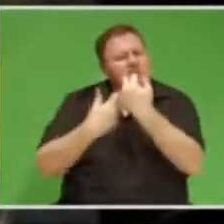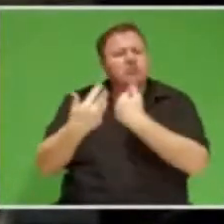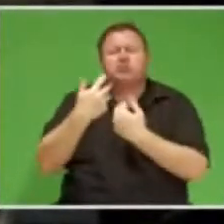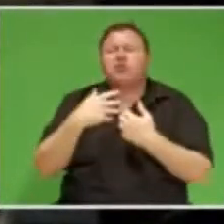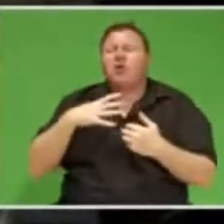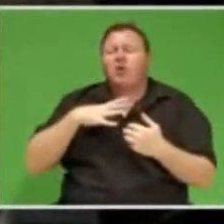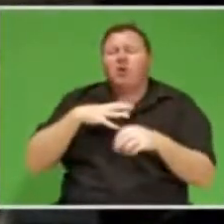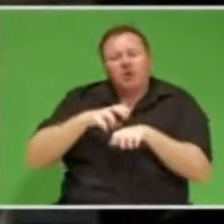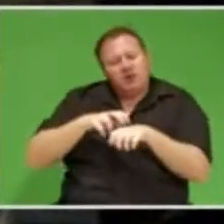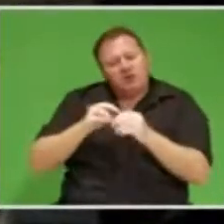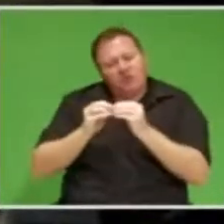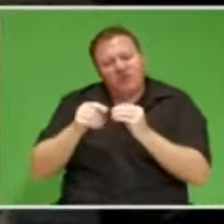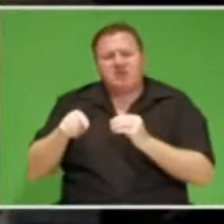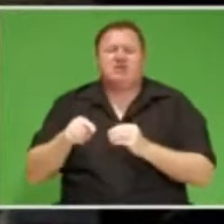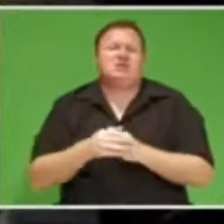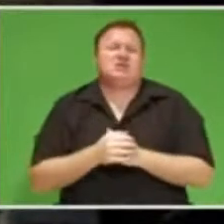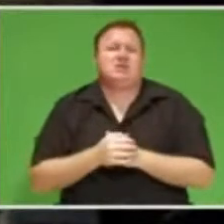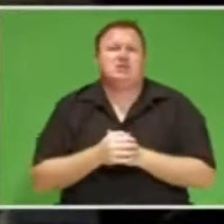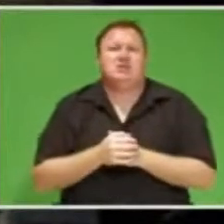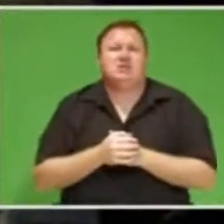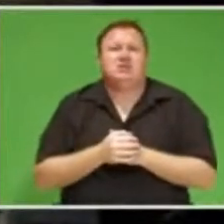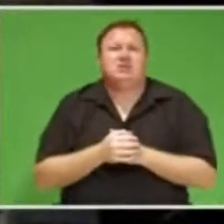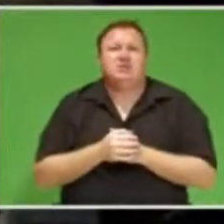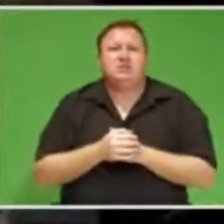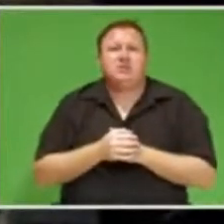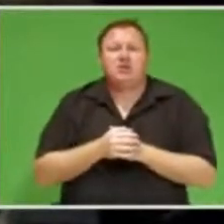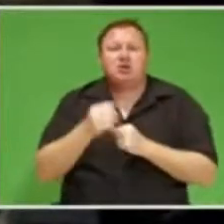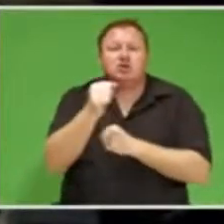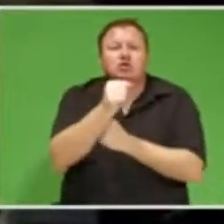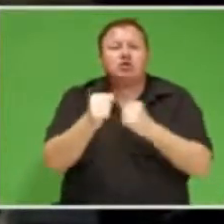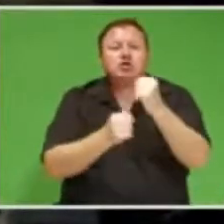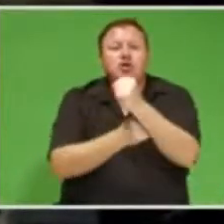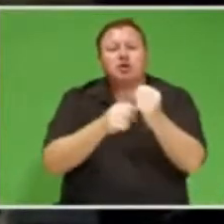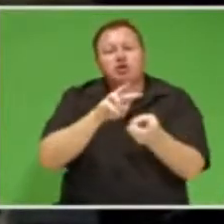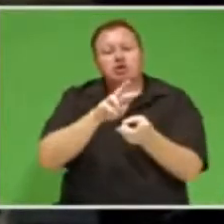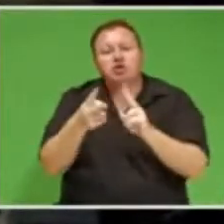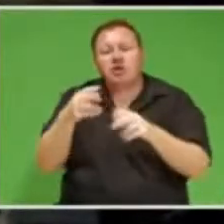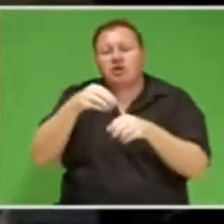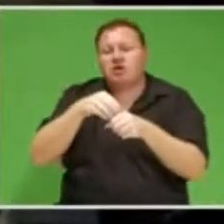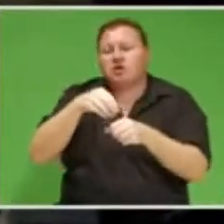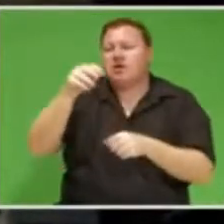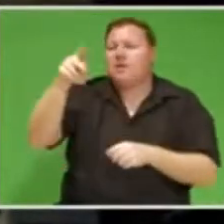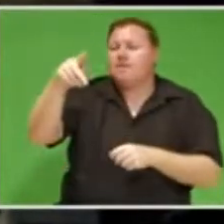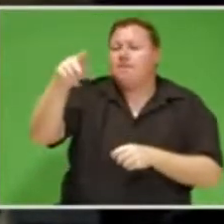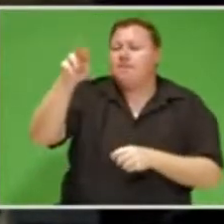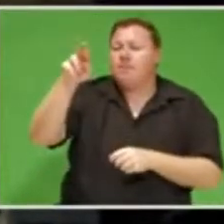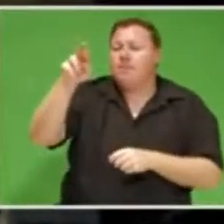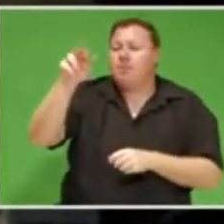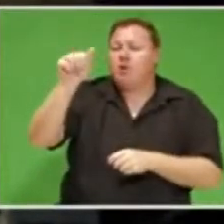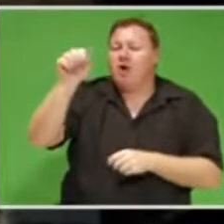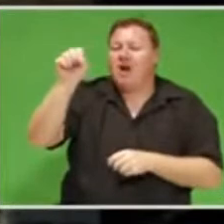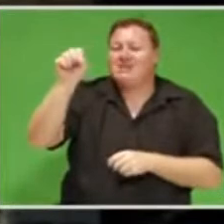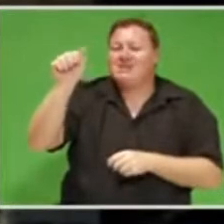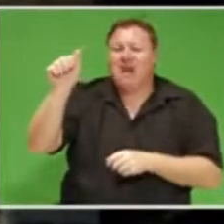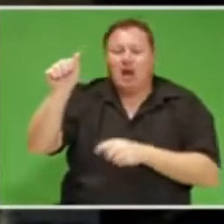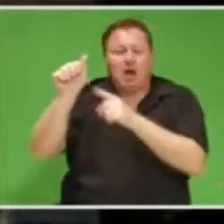the restructuring that is underway in PRASA, 13 commuter rail lines have been